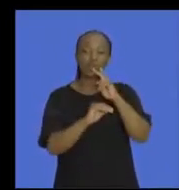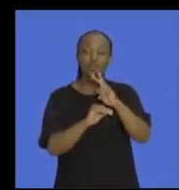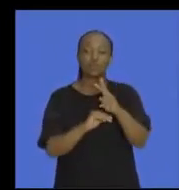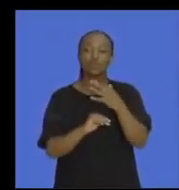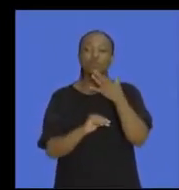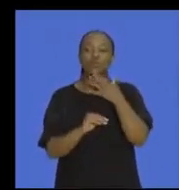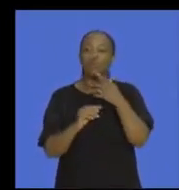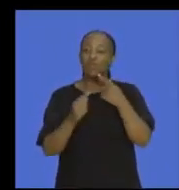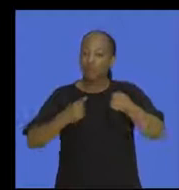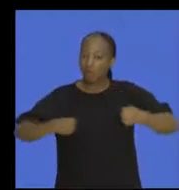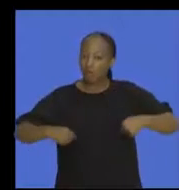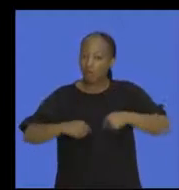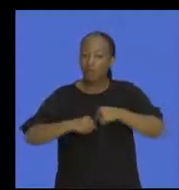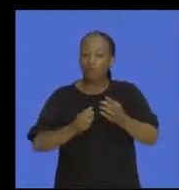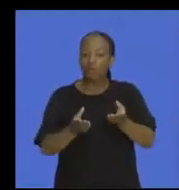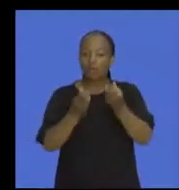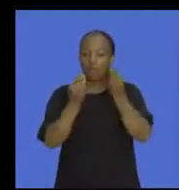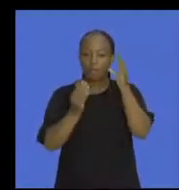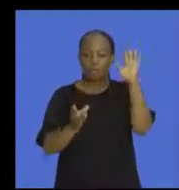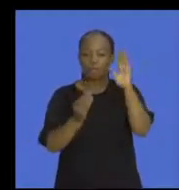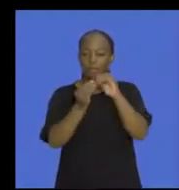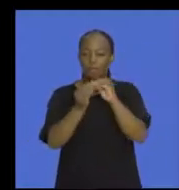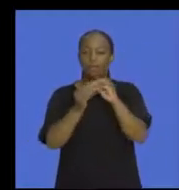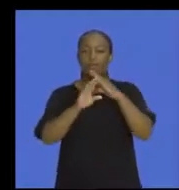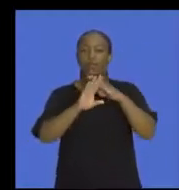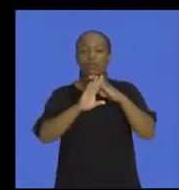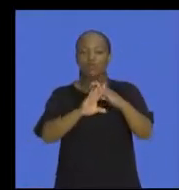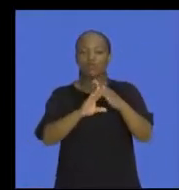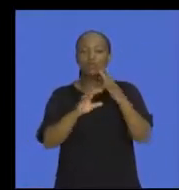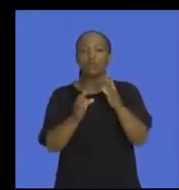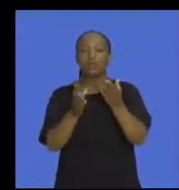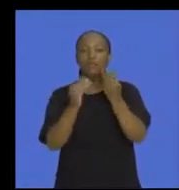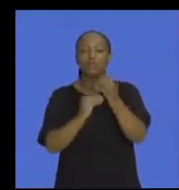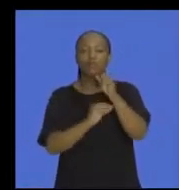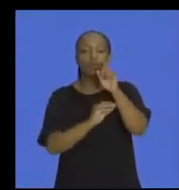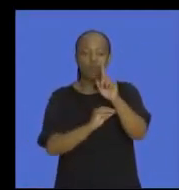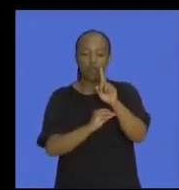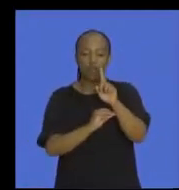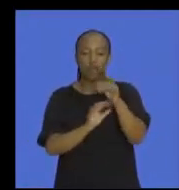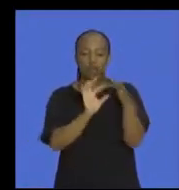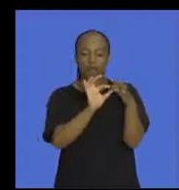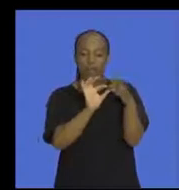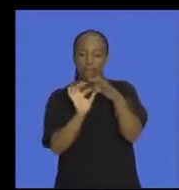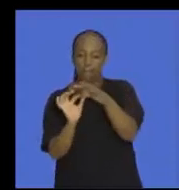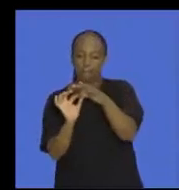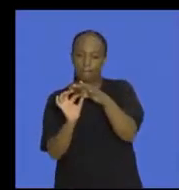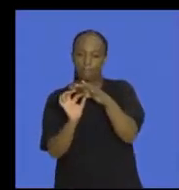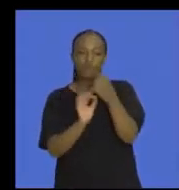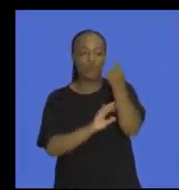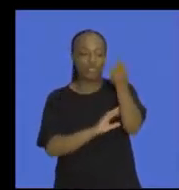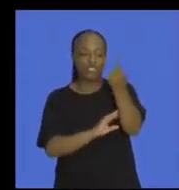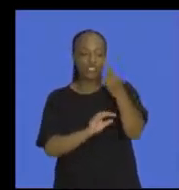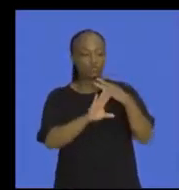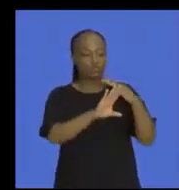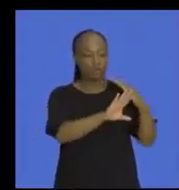is what we also notice, that for us to get the total resistance, we would actually consider the reciprocal